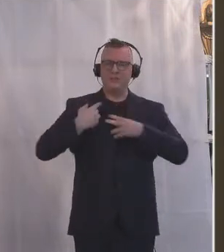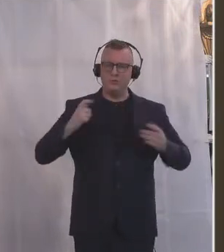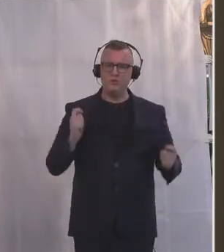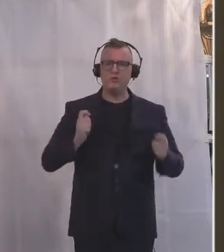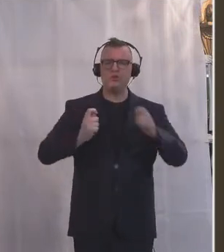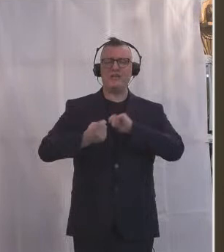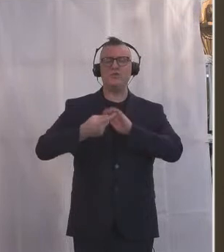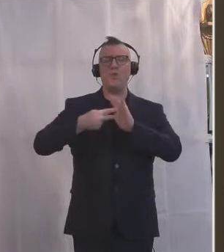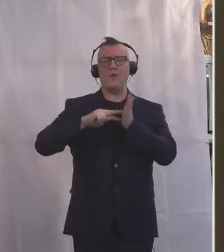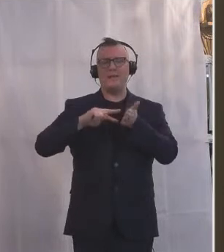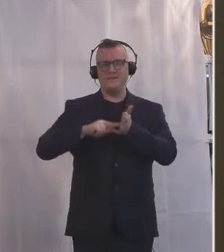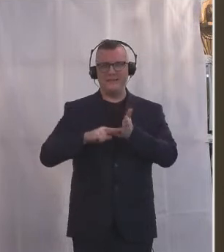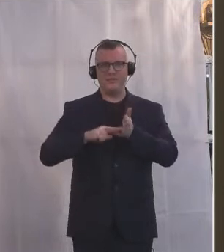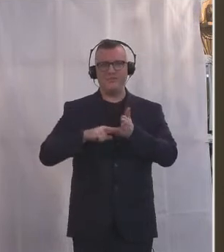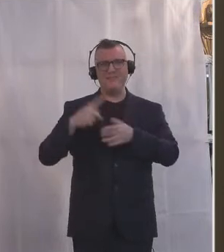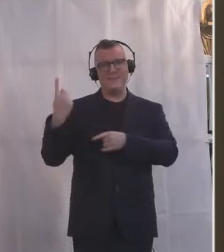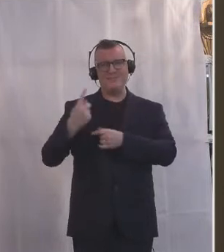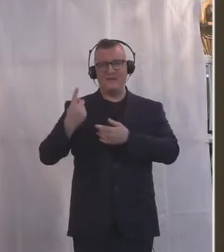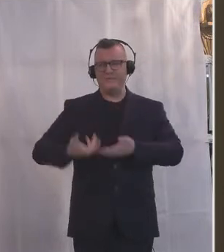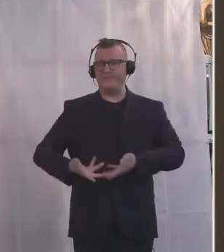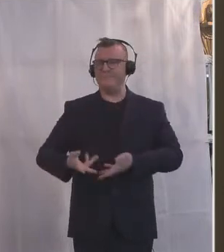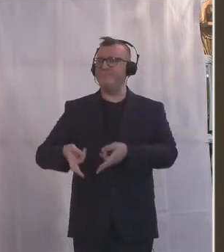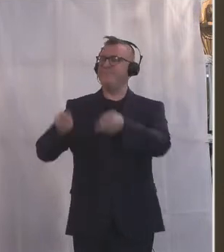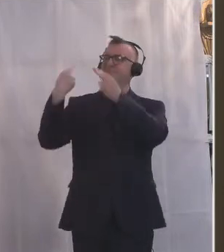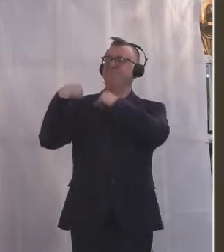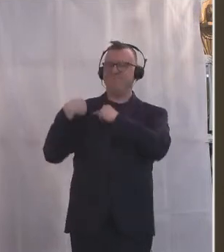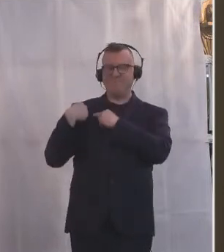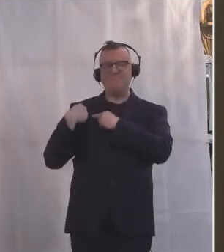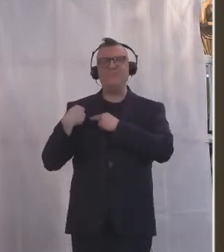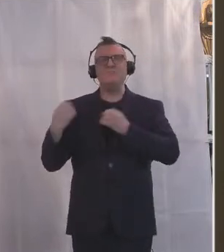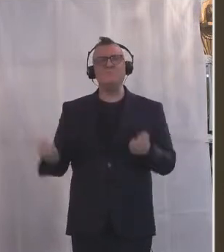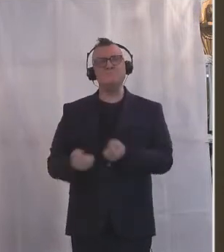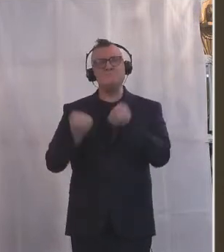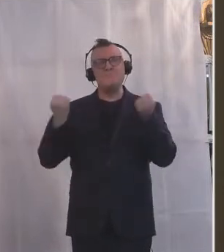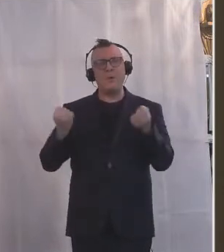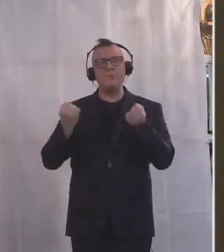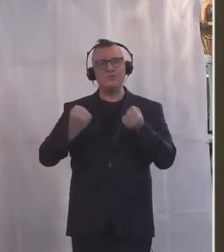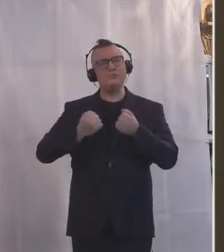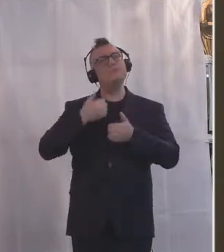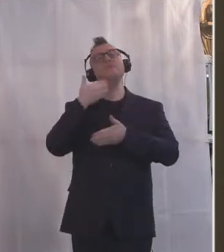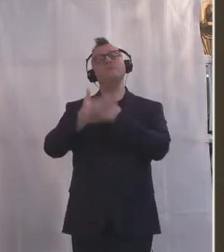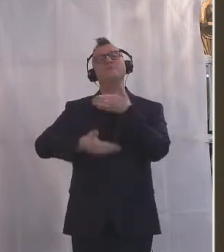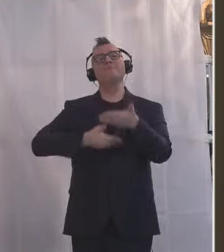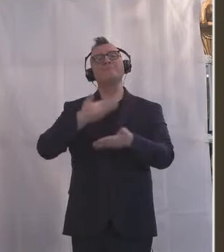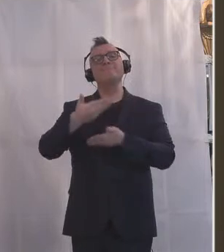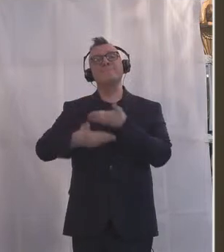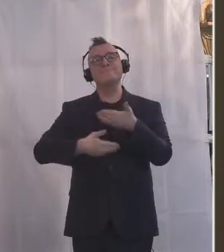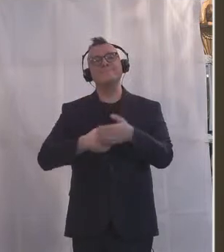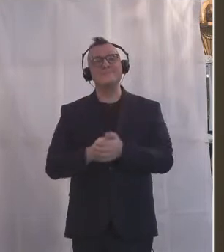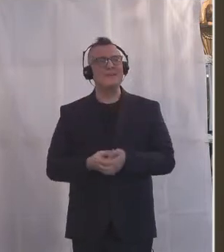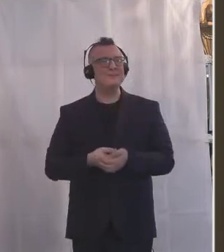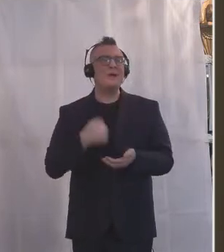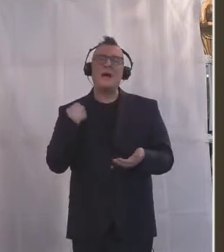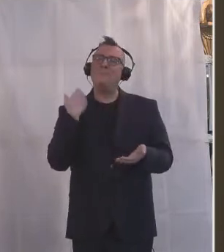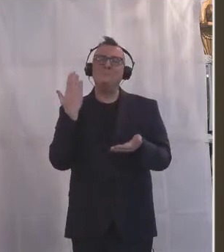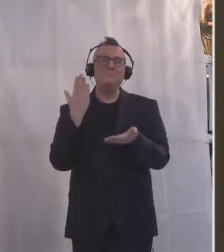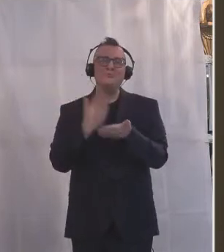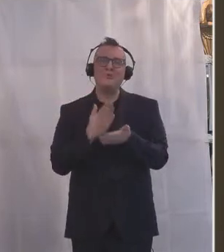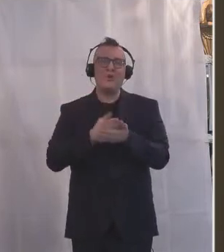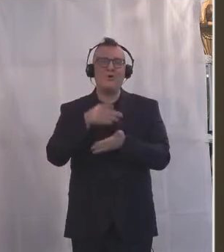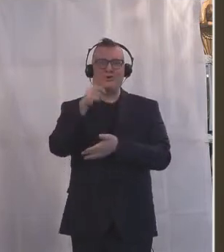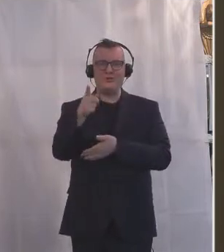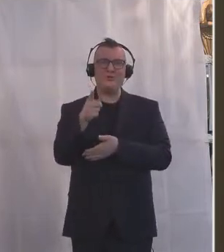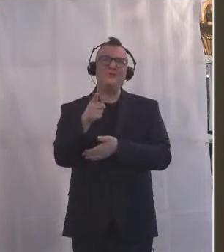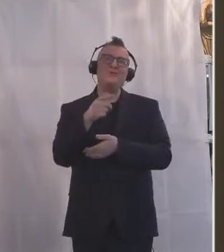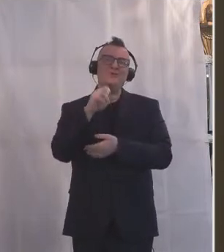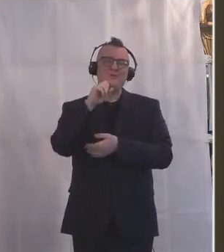he's empowering people like me to get on and do the job as well as we can. So I'm sure you're going to hear that yourself